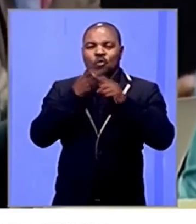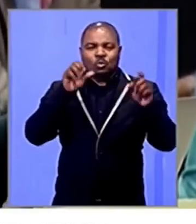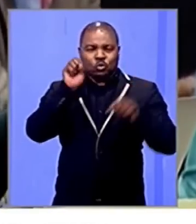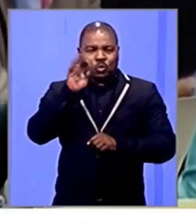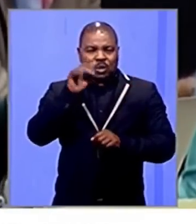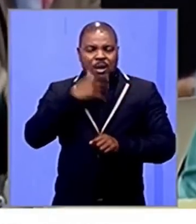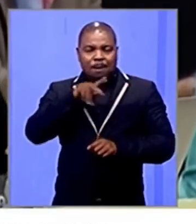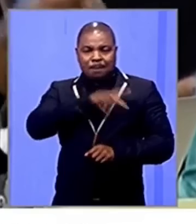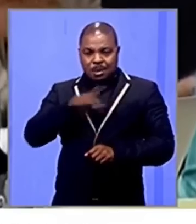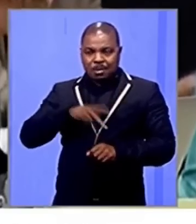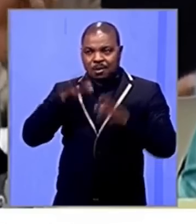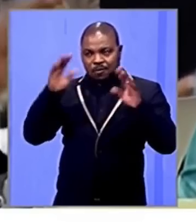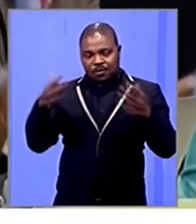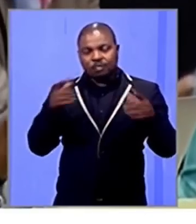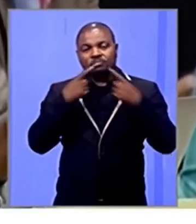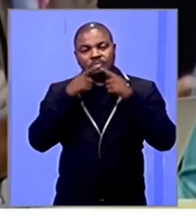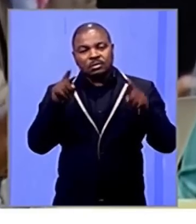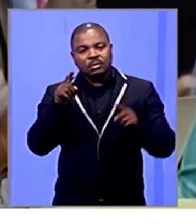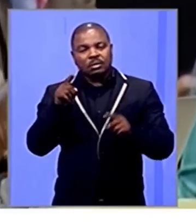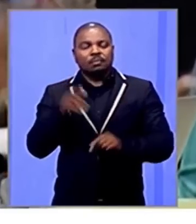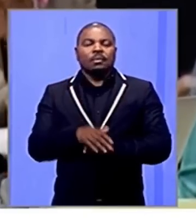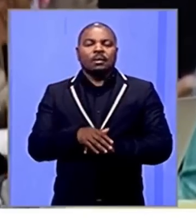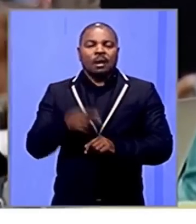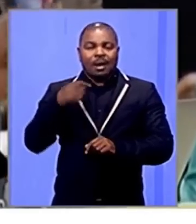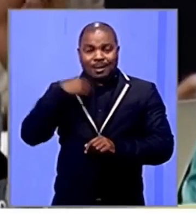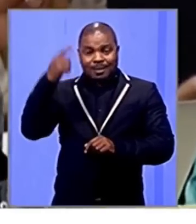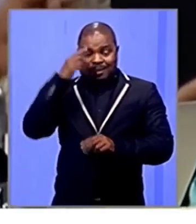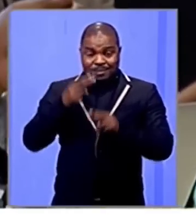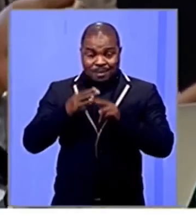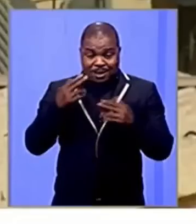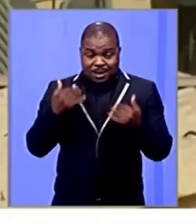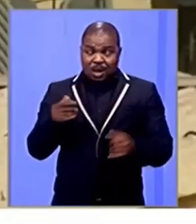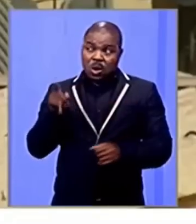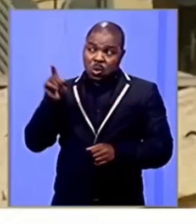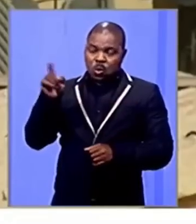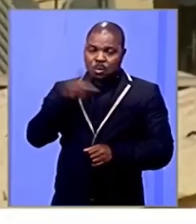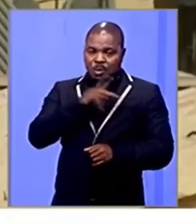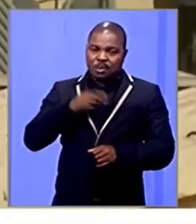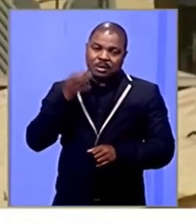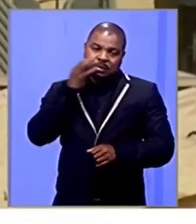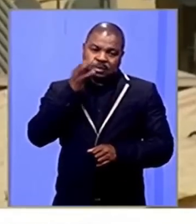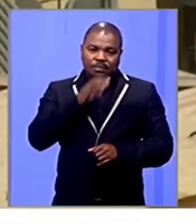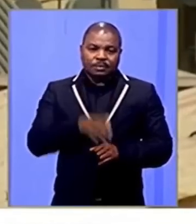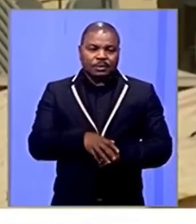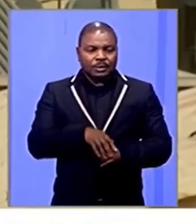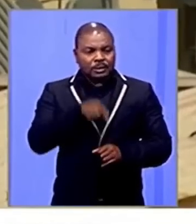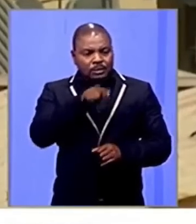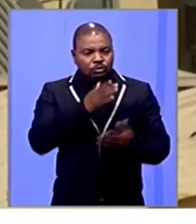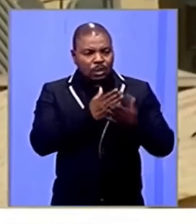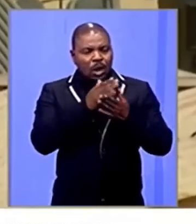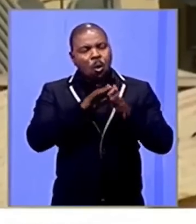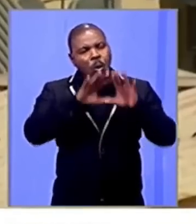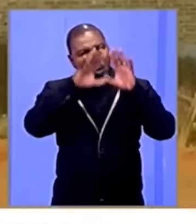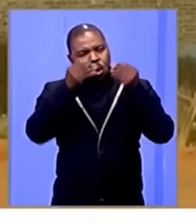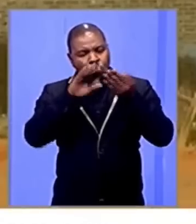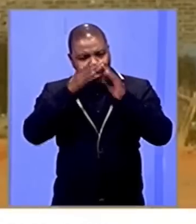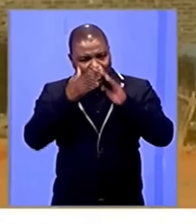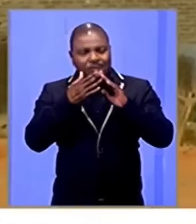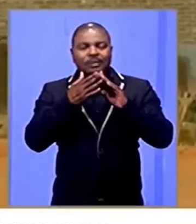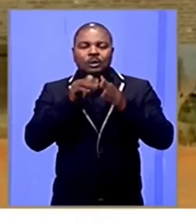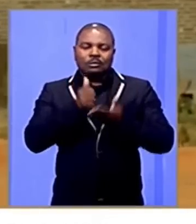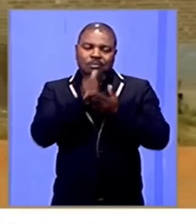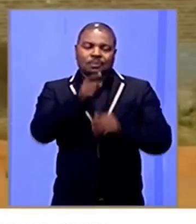was the issue that was addressed at a given time. But finally we said this write-off must happen to all committees that are affected.